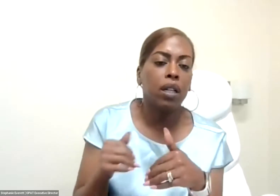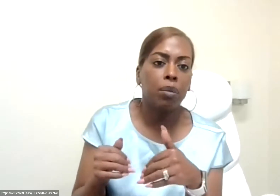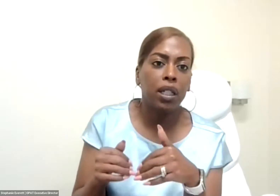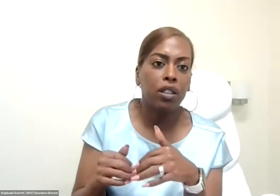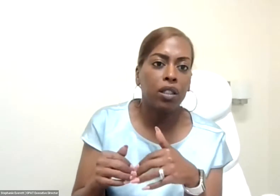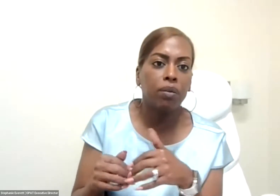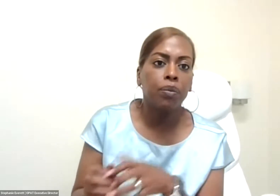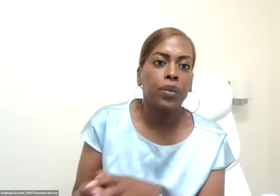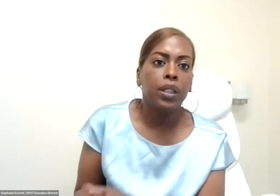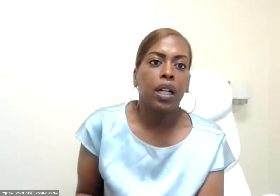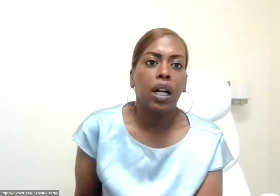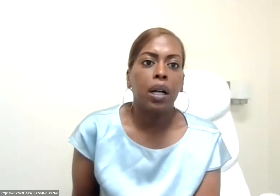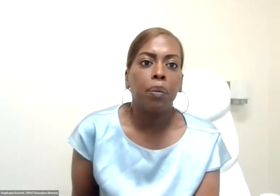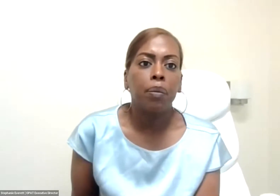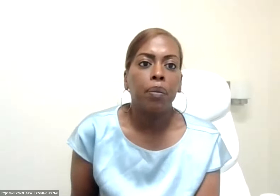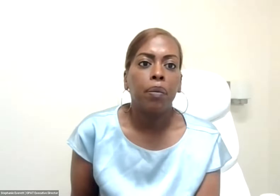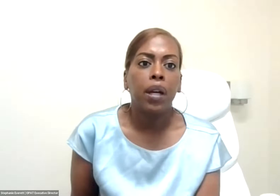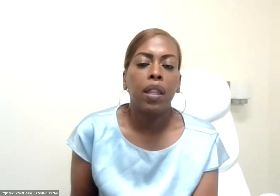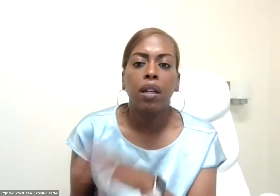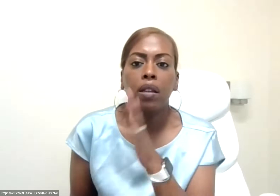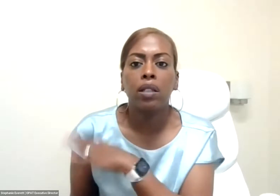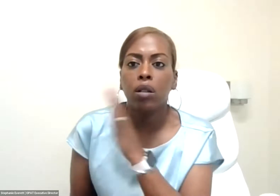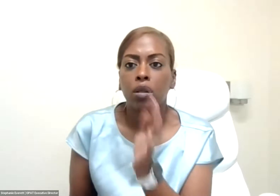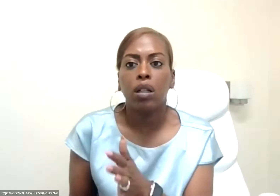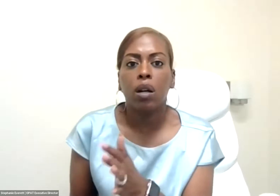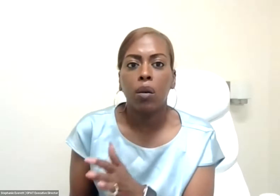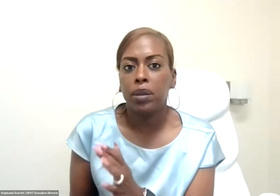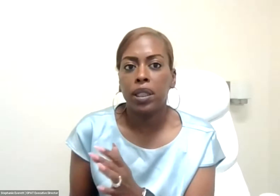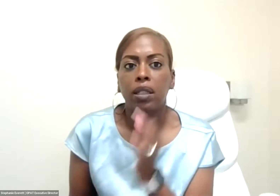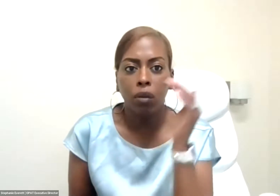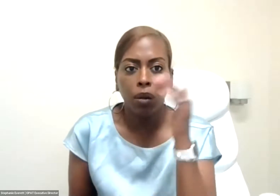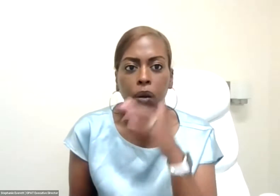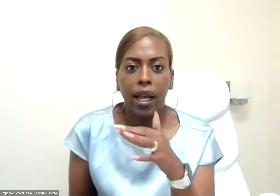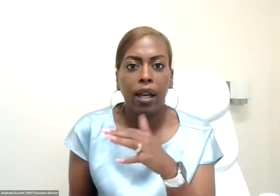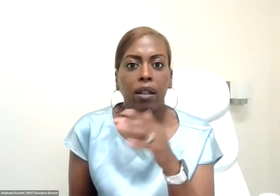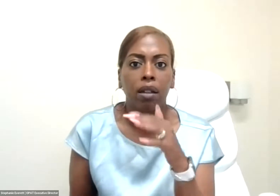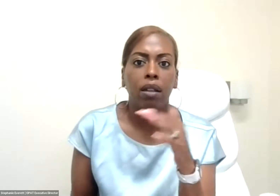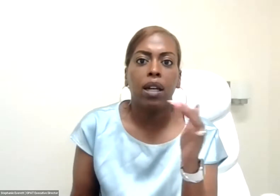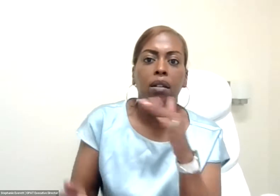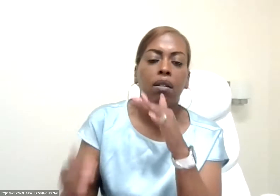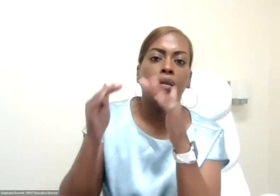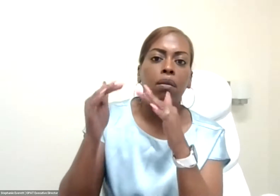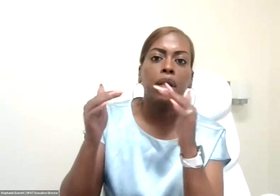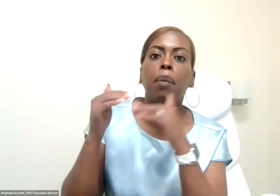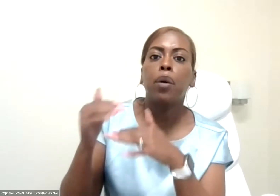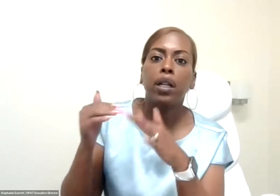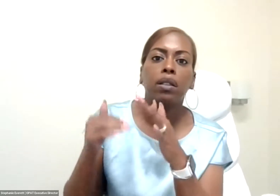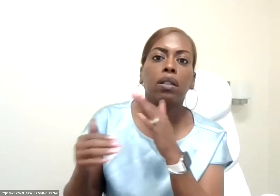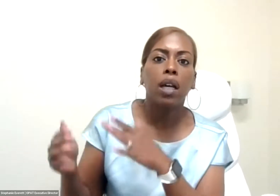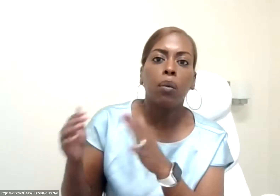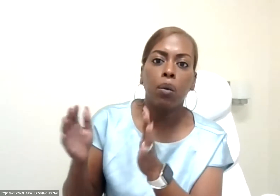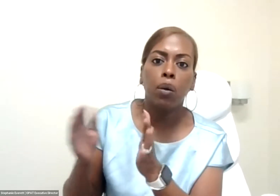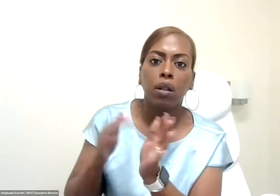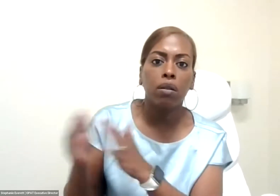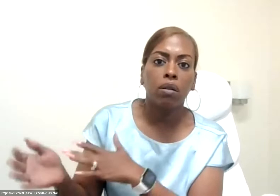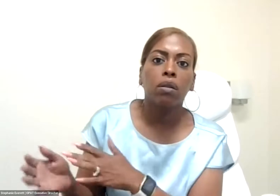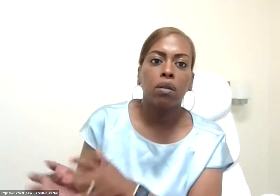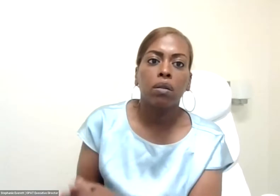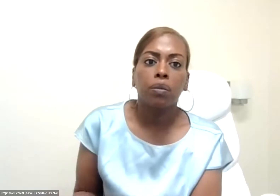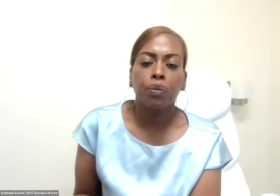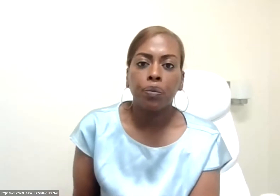CRB recommendation. And then this goes on our website. So we will add that point that we